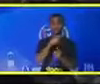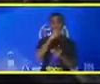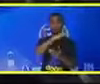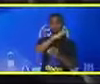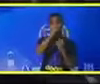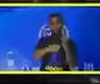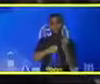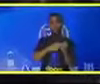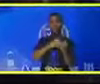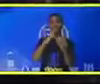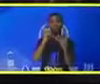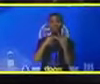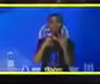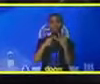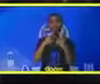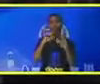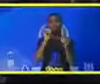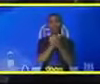pray.